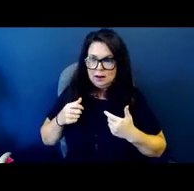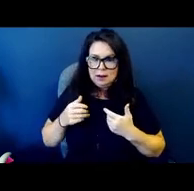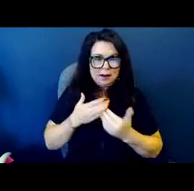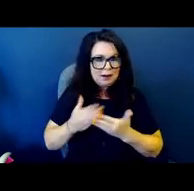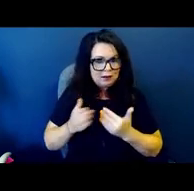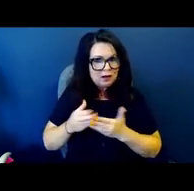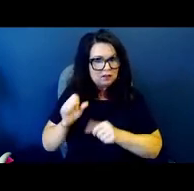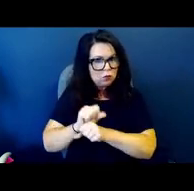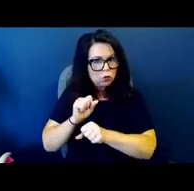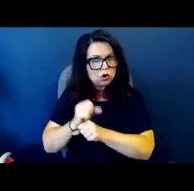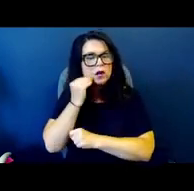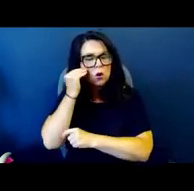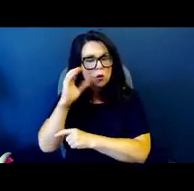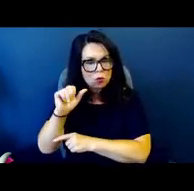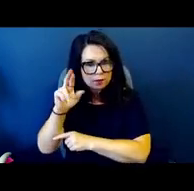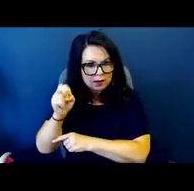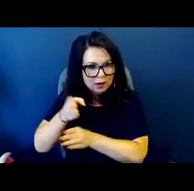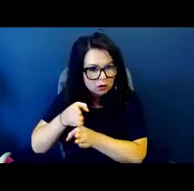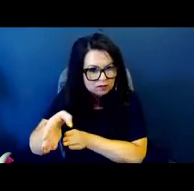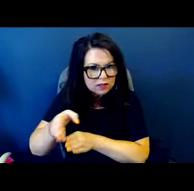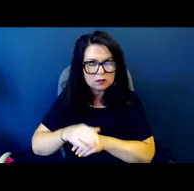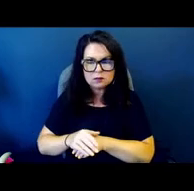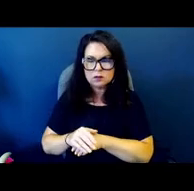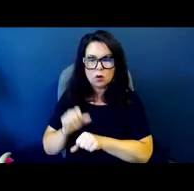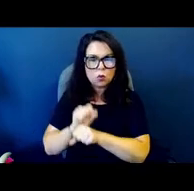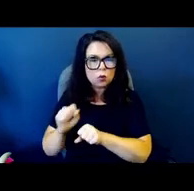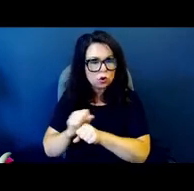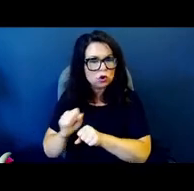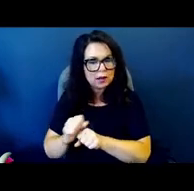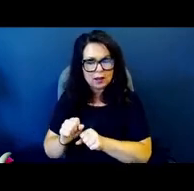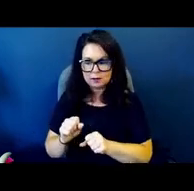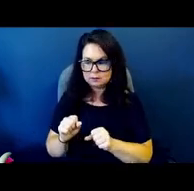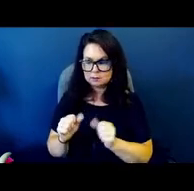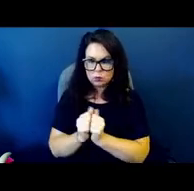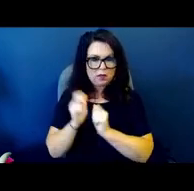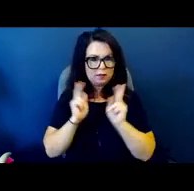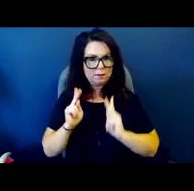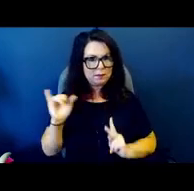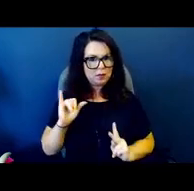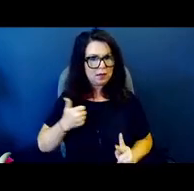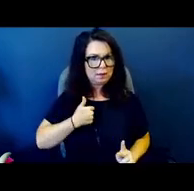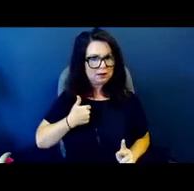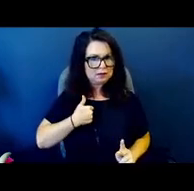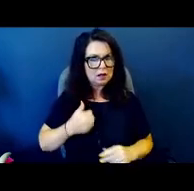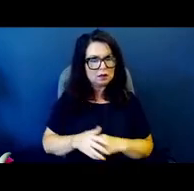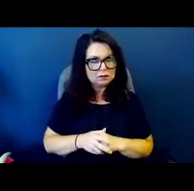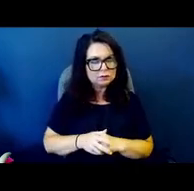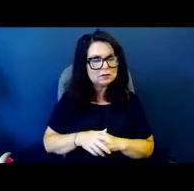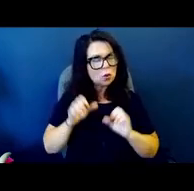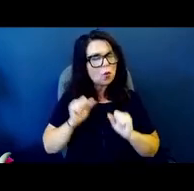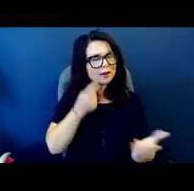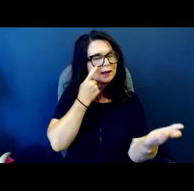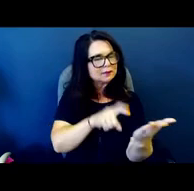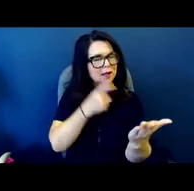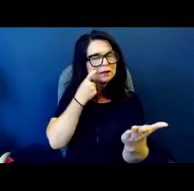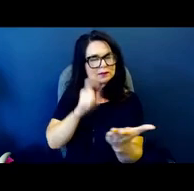healthcare field, working with someone like us. So I'm really excited. I can tell by some of those policies